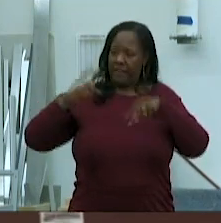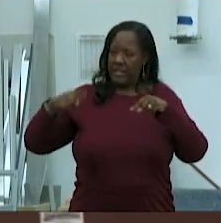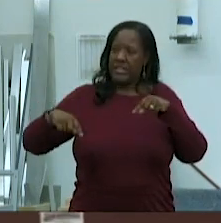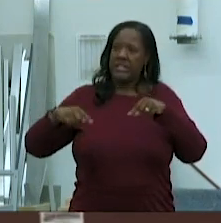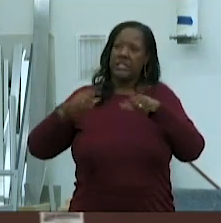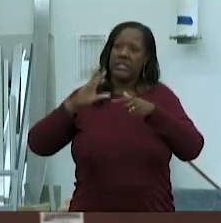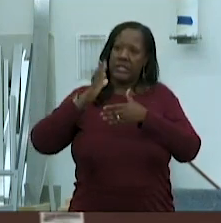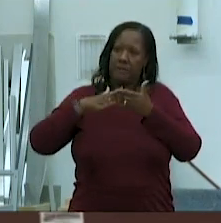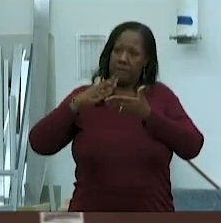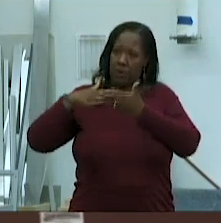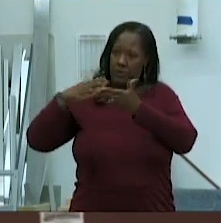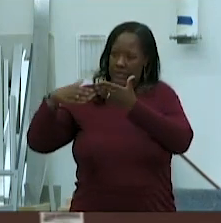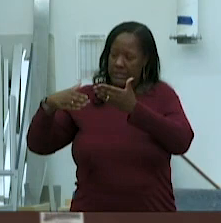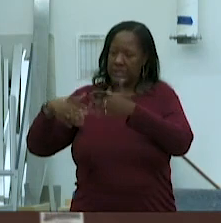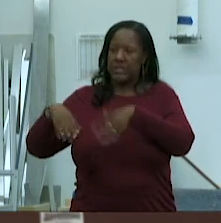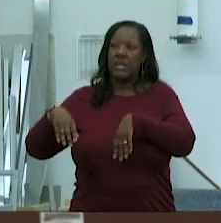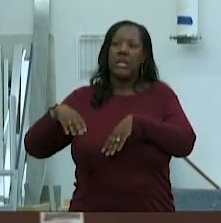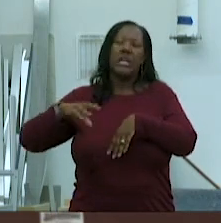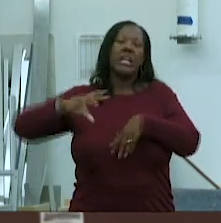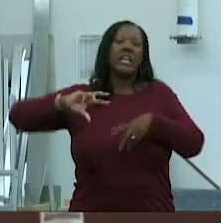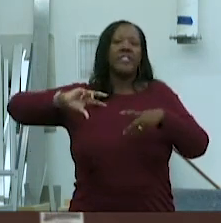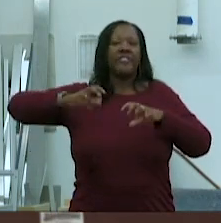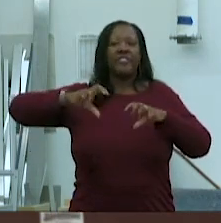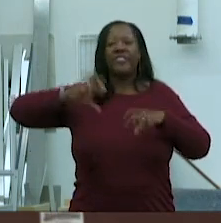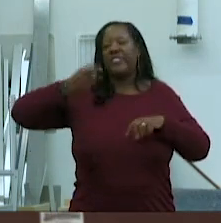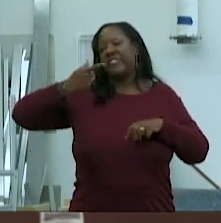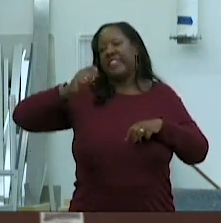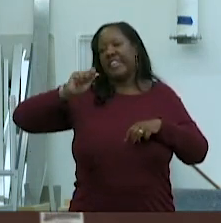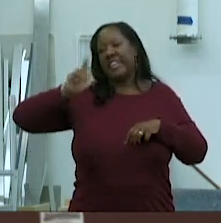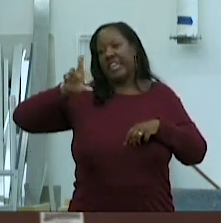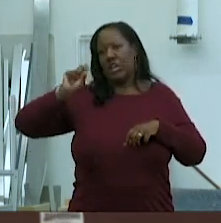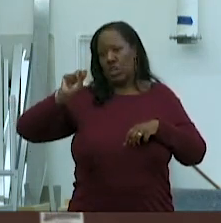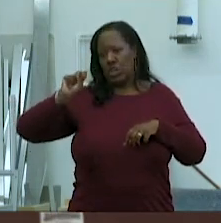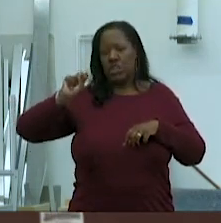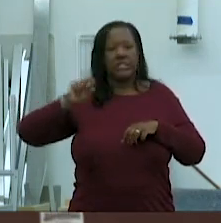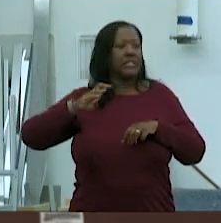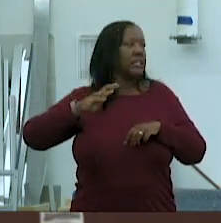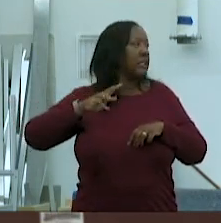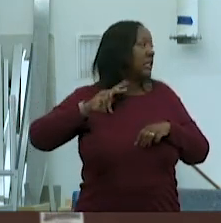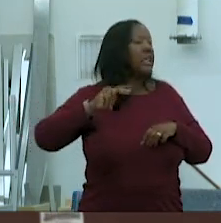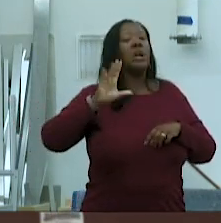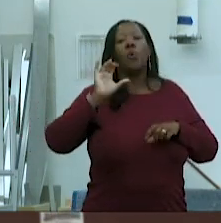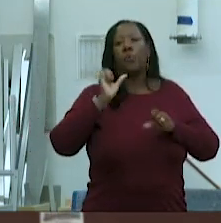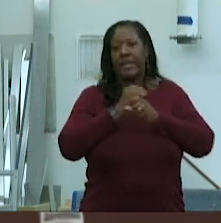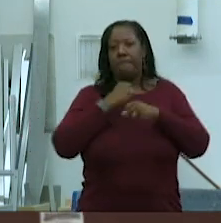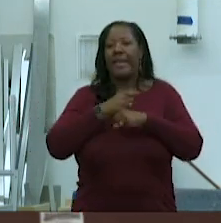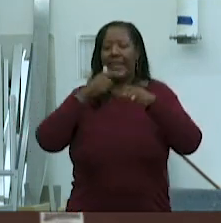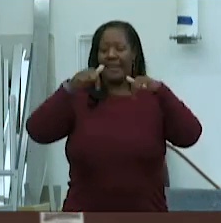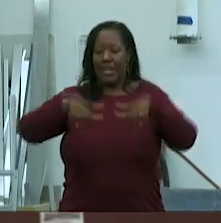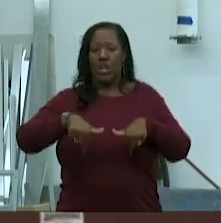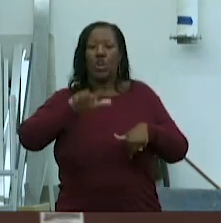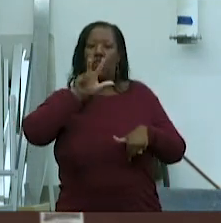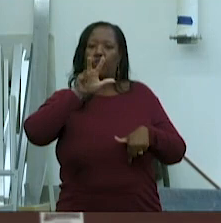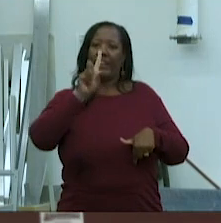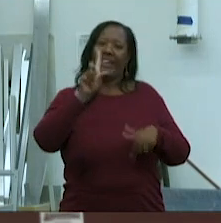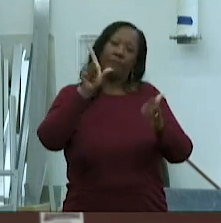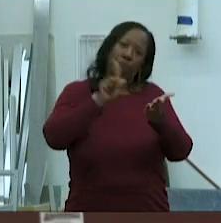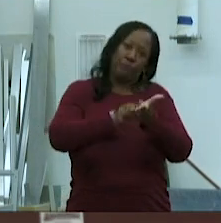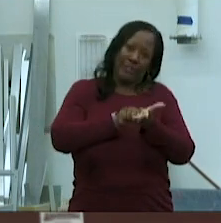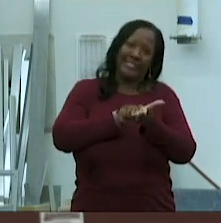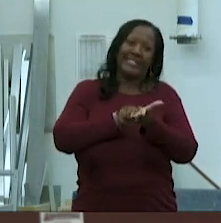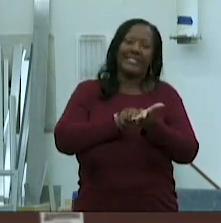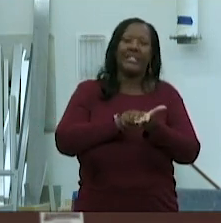then the gears that drive that like custom radius, that had to be 3D printed here in-house, developed. So there